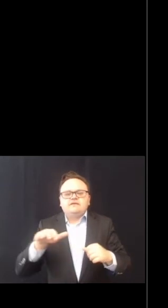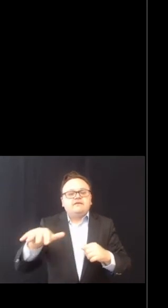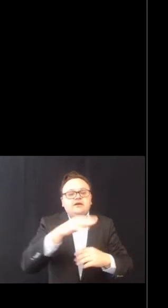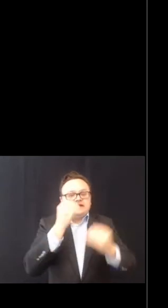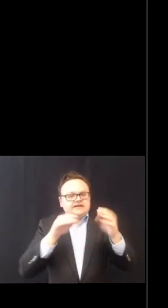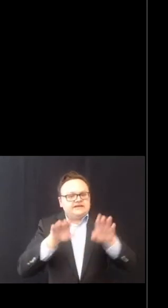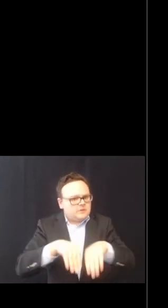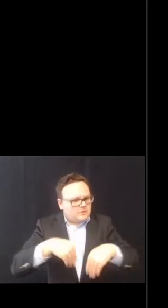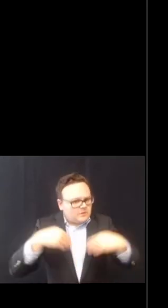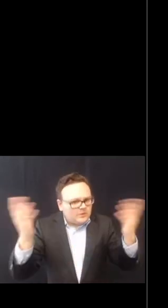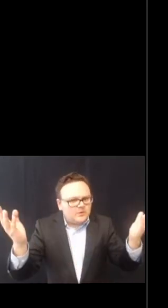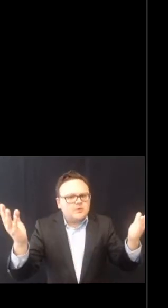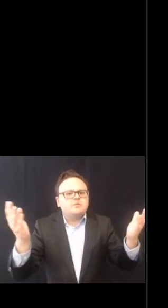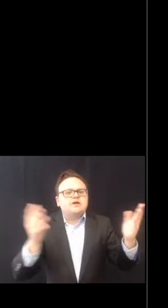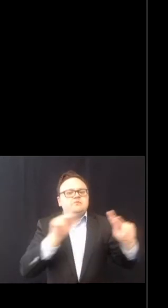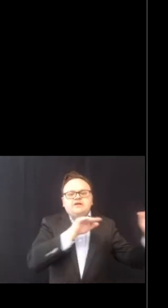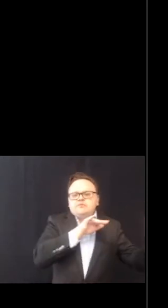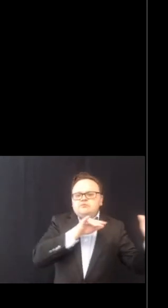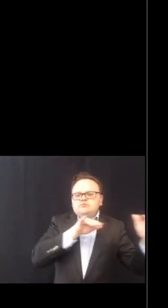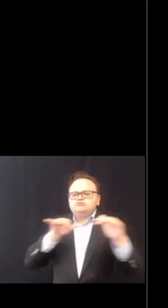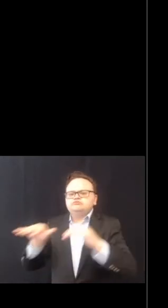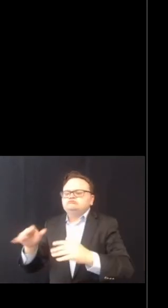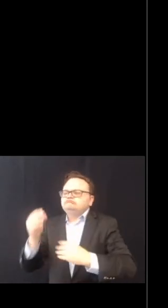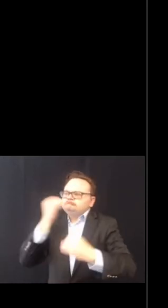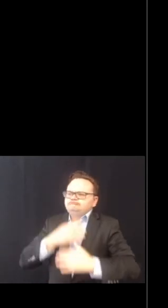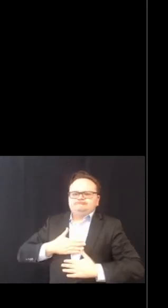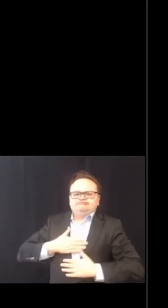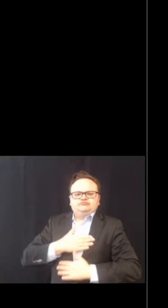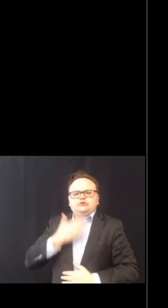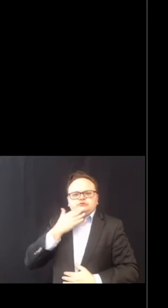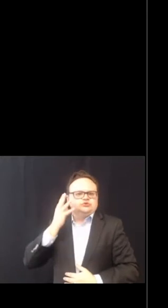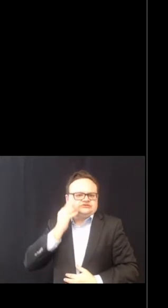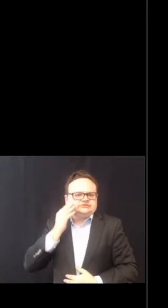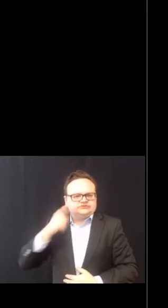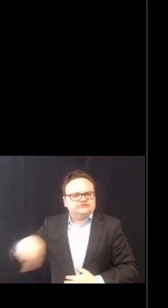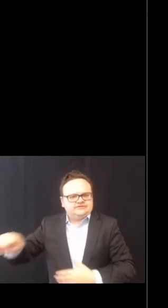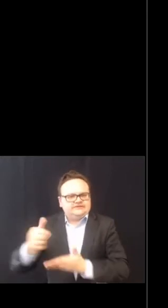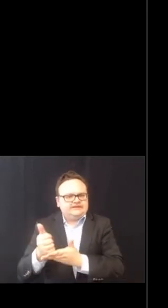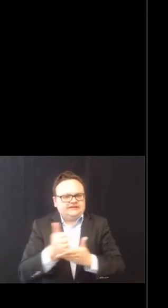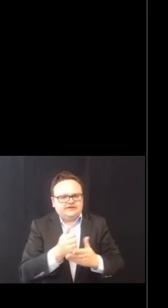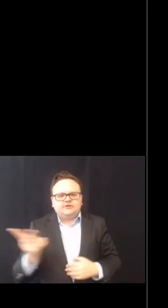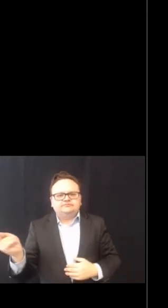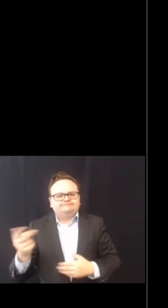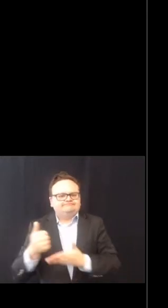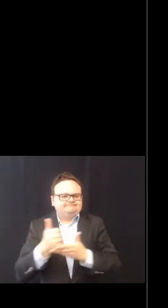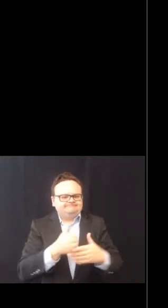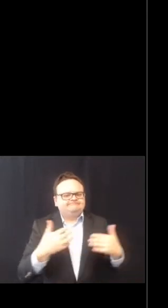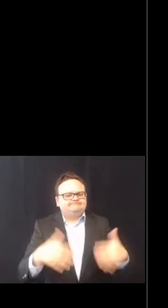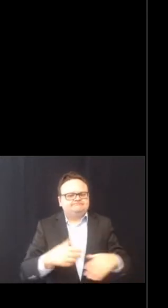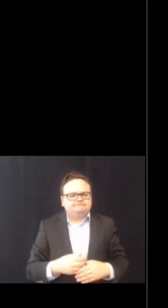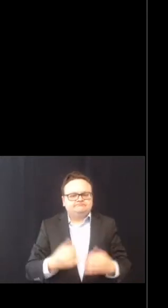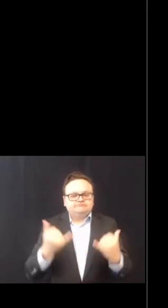to give them the best experience that we can. It's definitely an uncertain time, so we at Blaze Pizza have